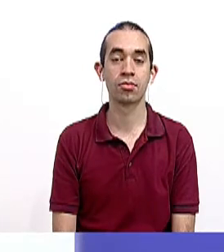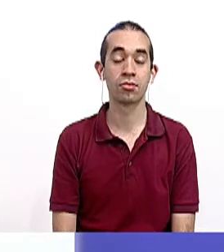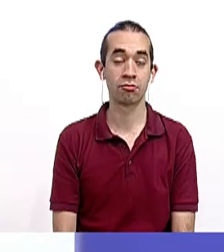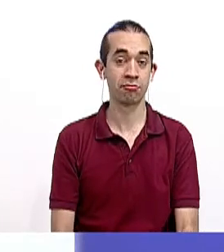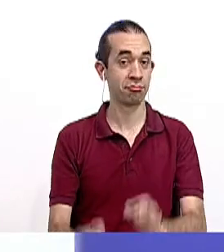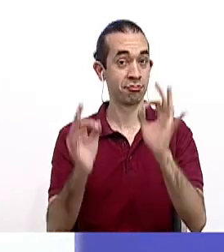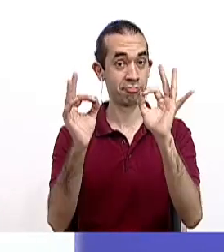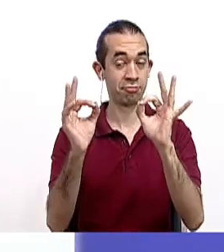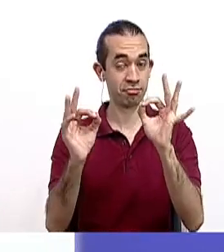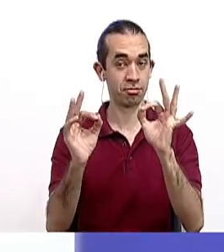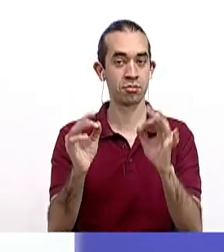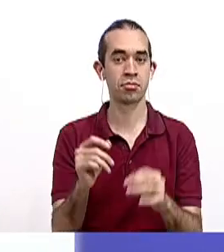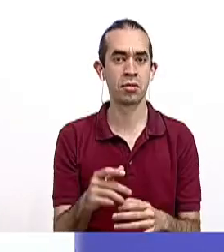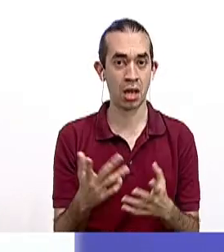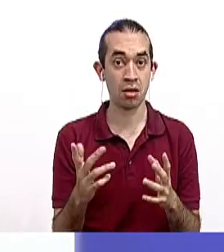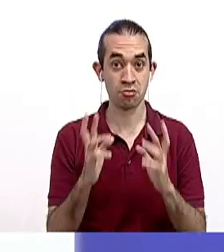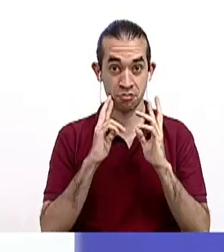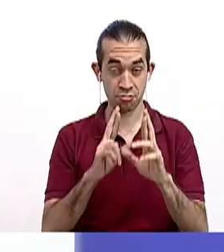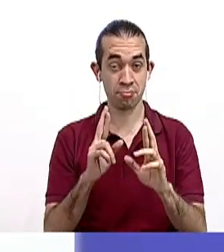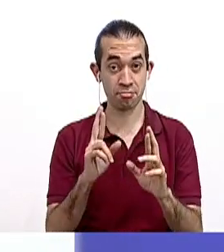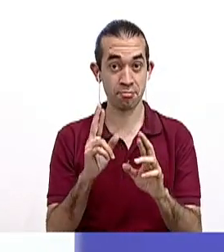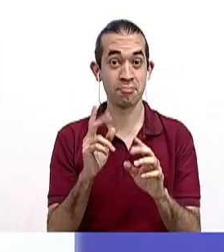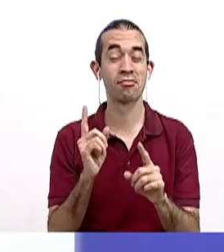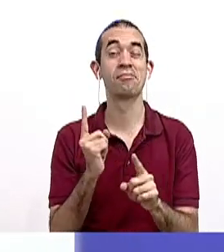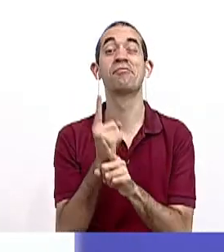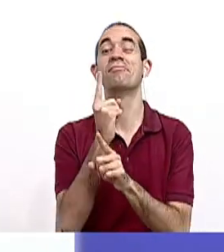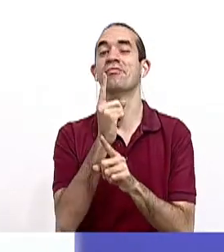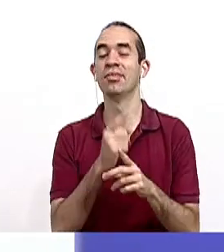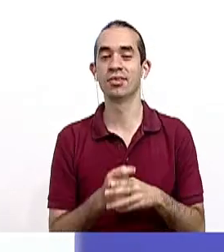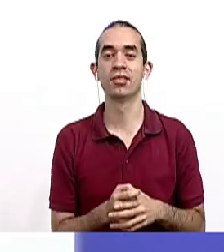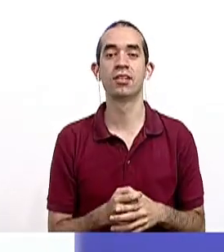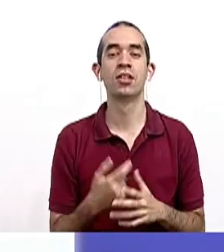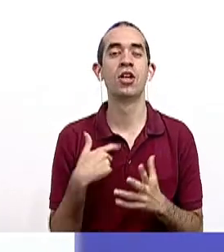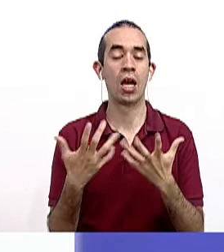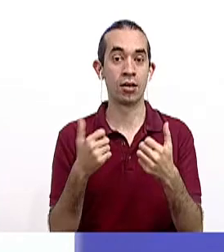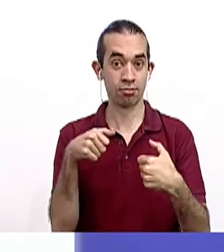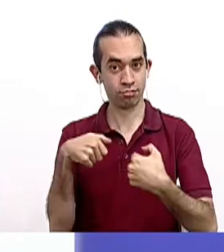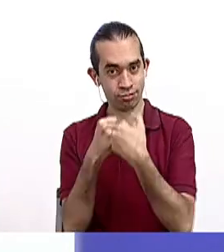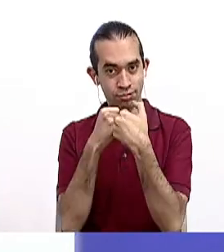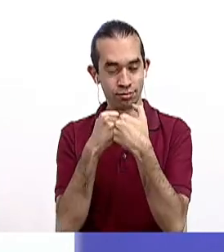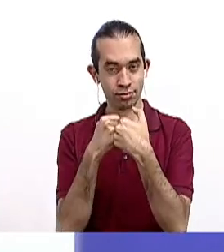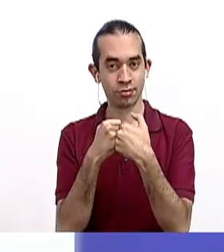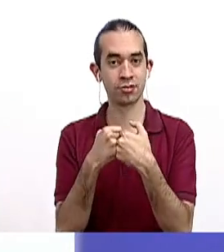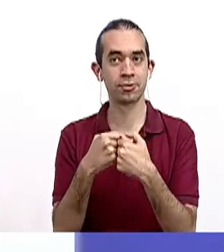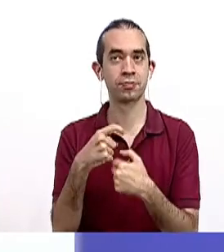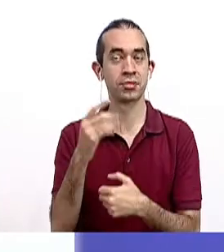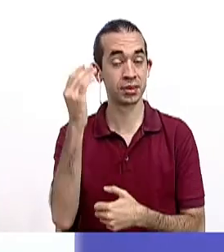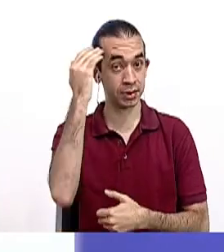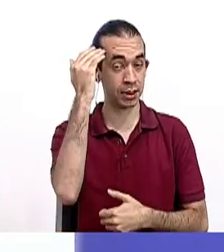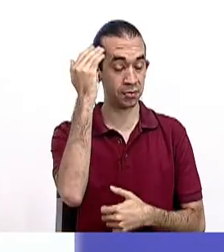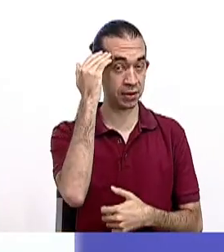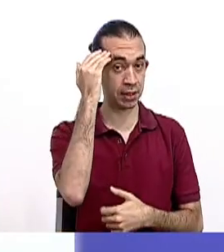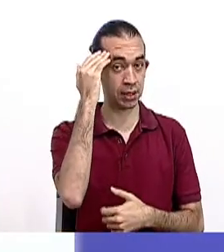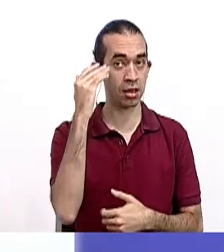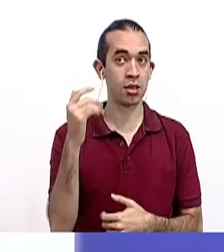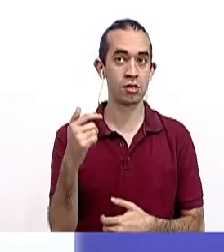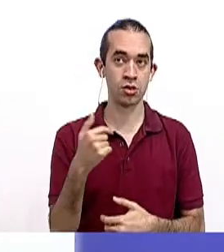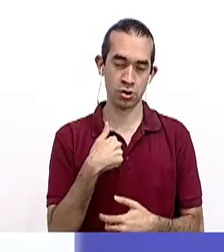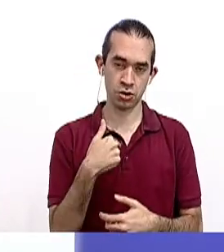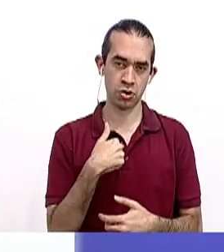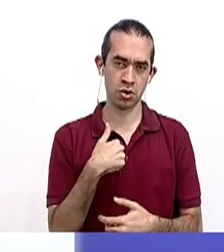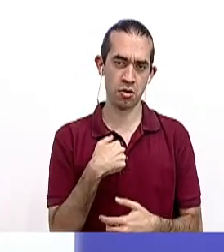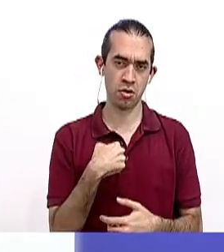right, it seems that we have the answers, right? So I want to challenge you. You know that I